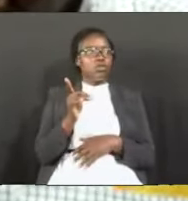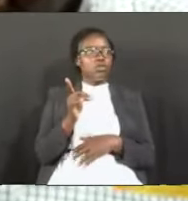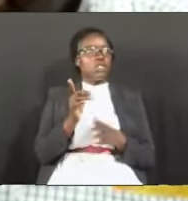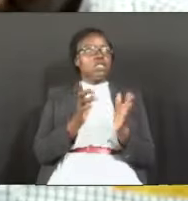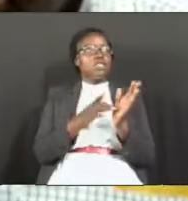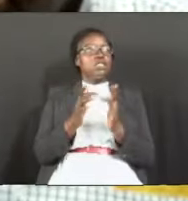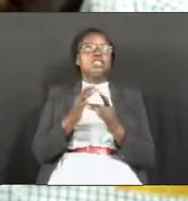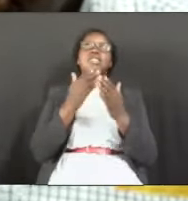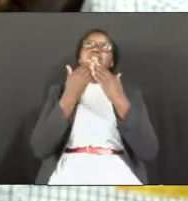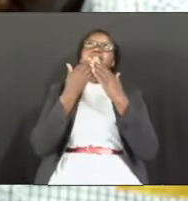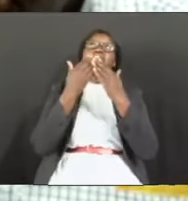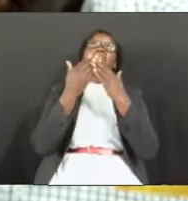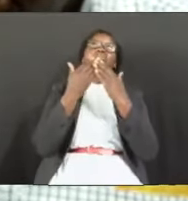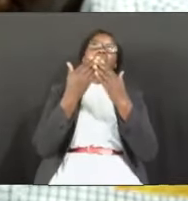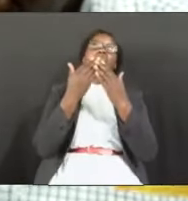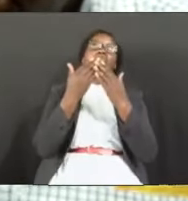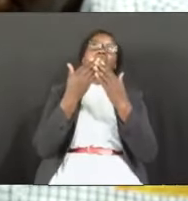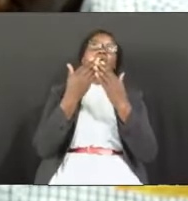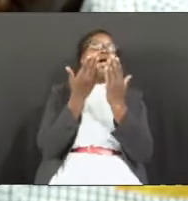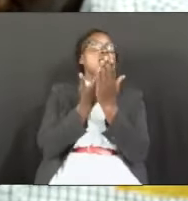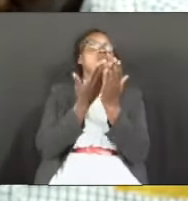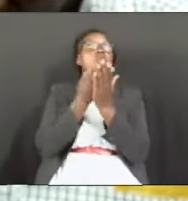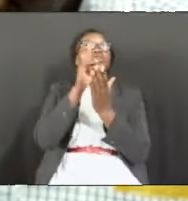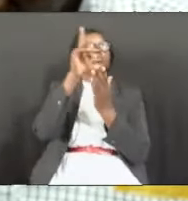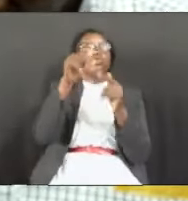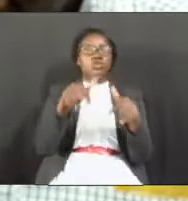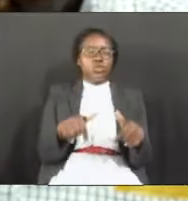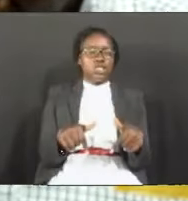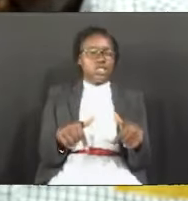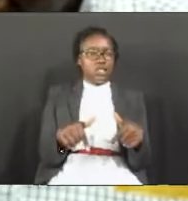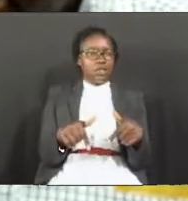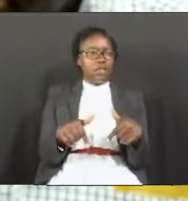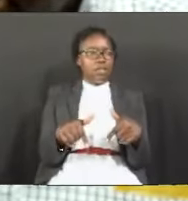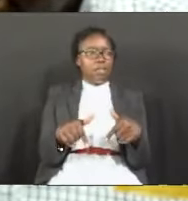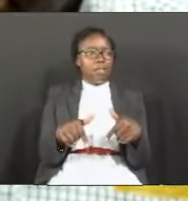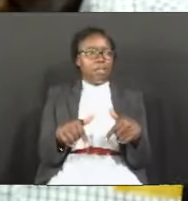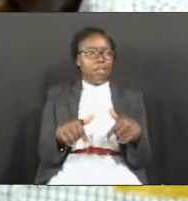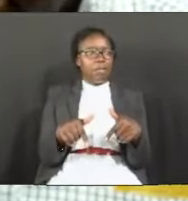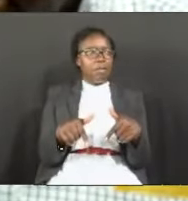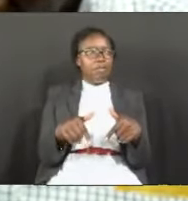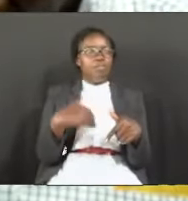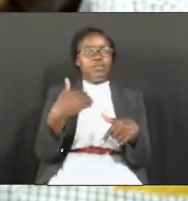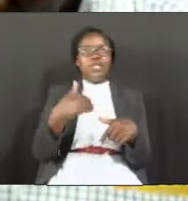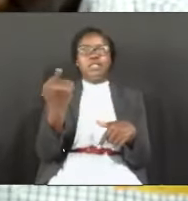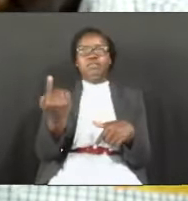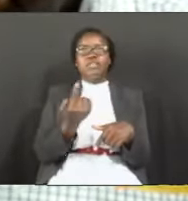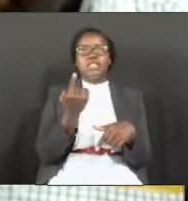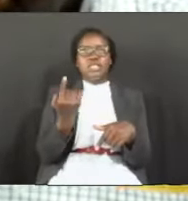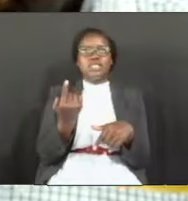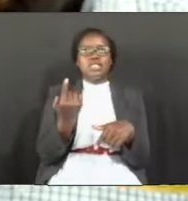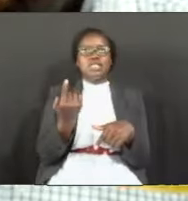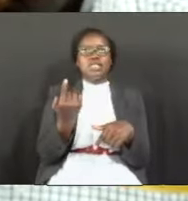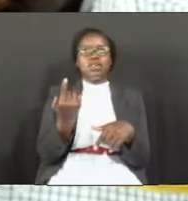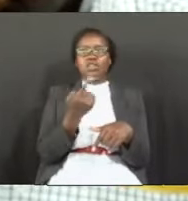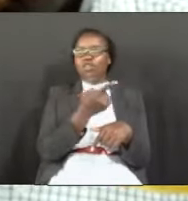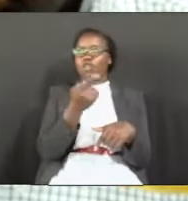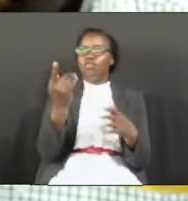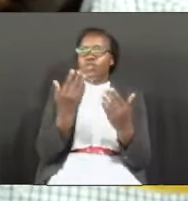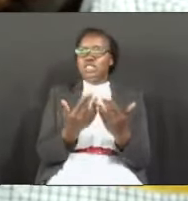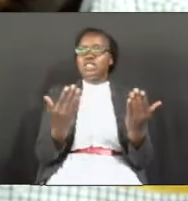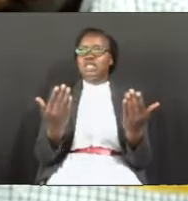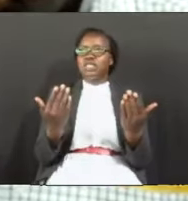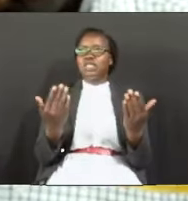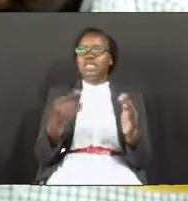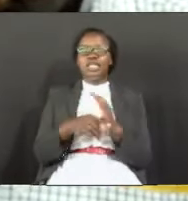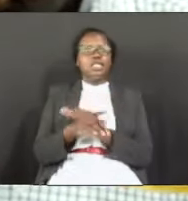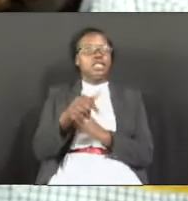Jesus, thank you. I plead with you today, Lord. Every single of your children who walked in